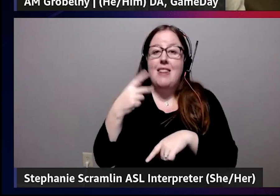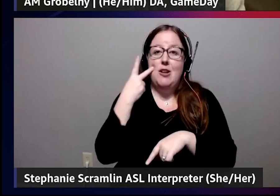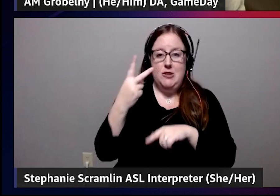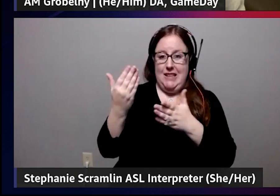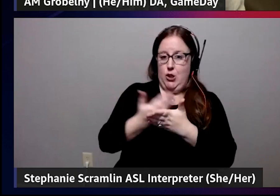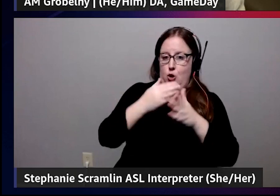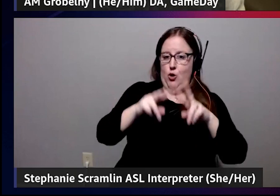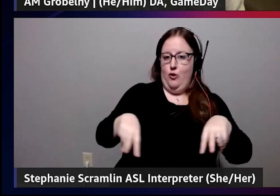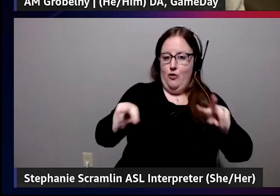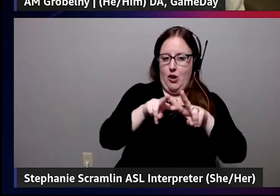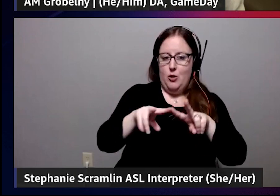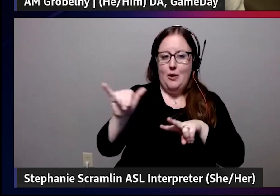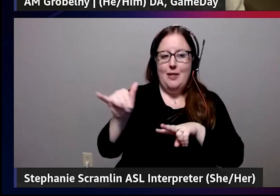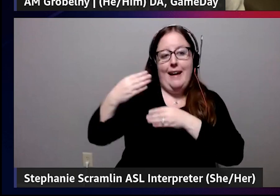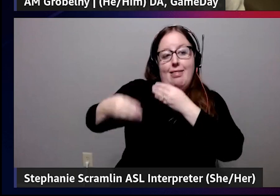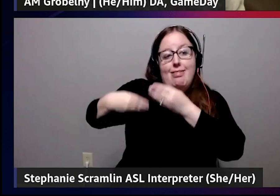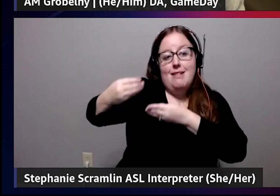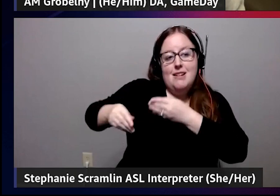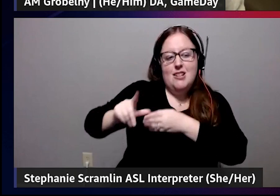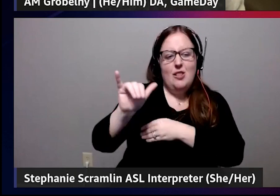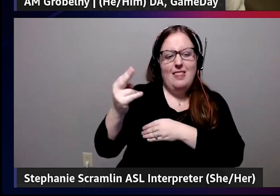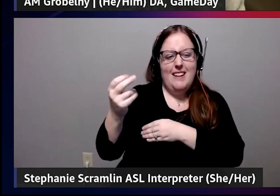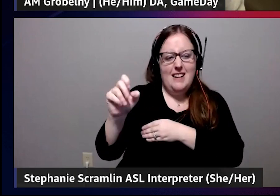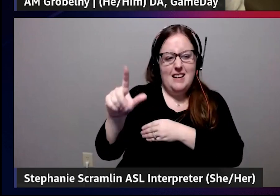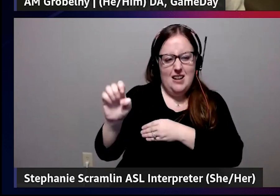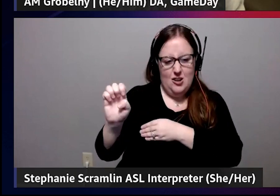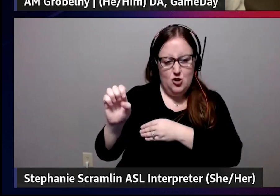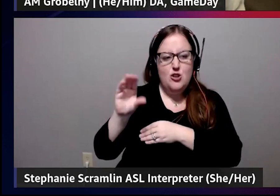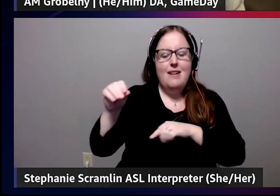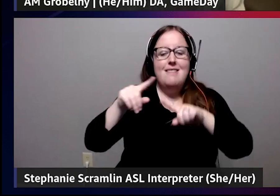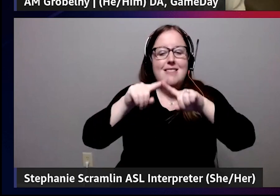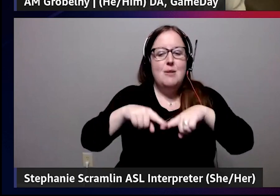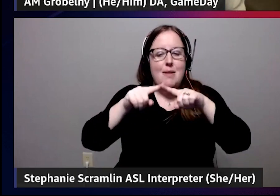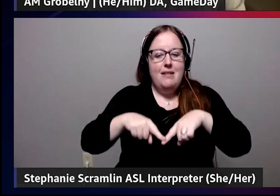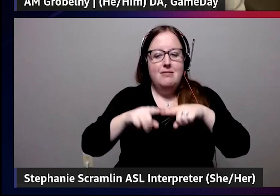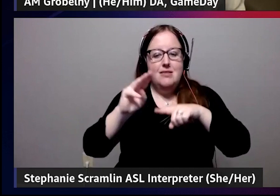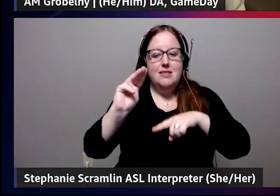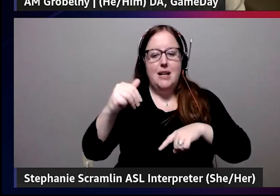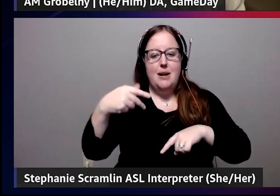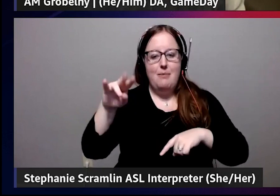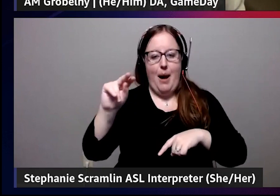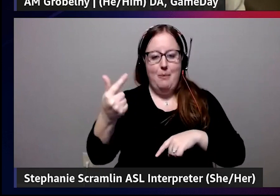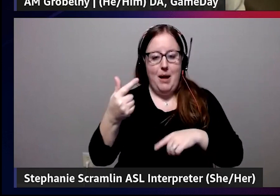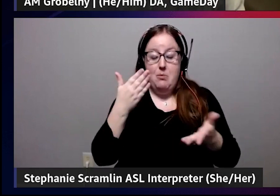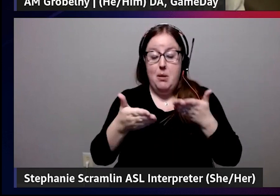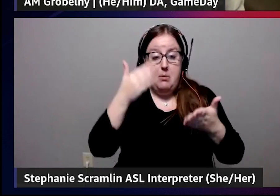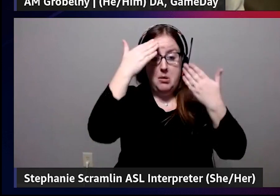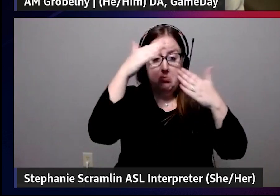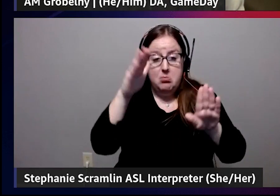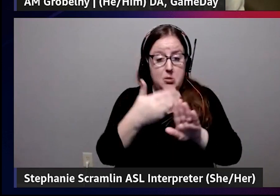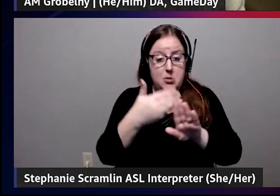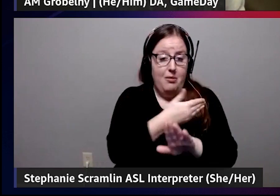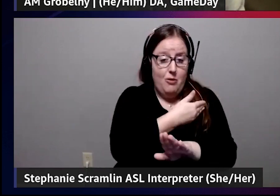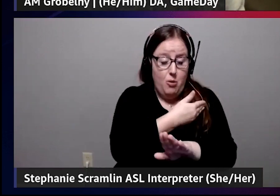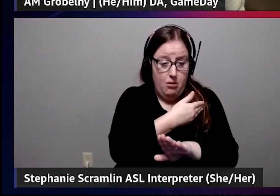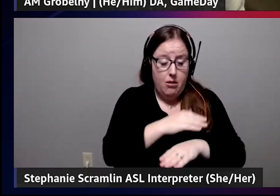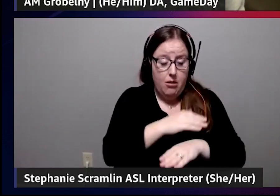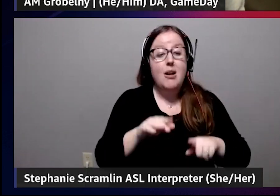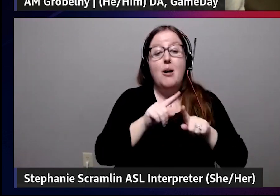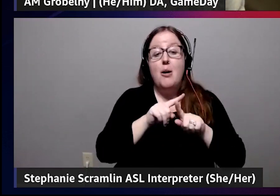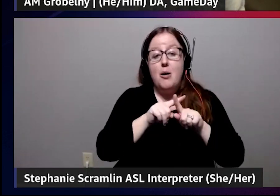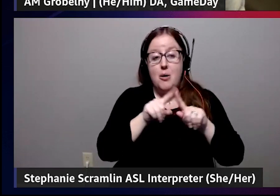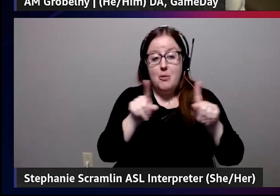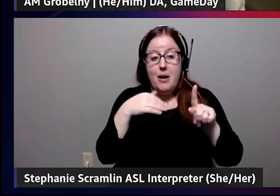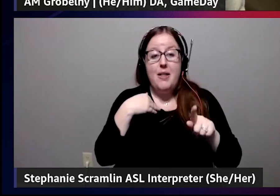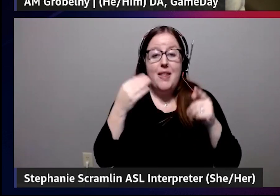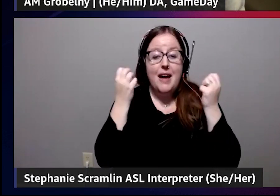like lineage and the dependency mapping that they didn't know about before. But they soon end up bringing on a lot of